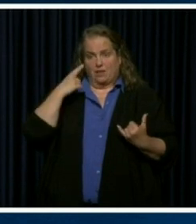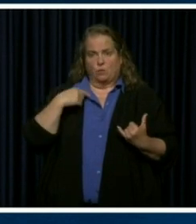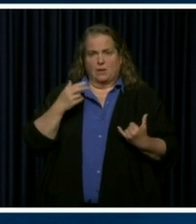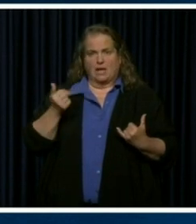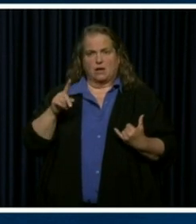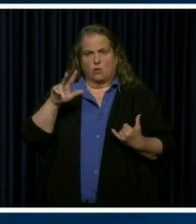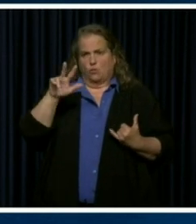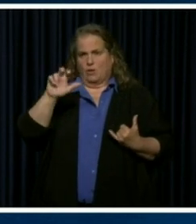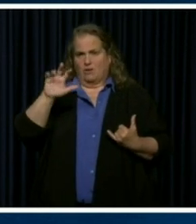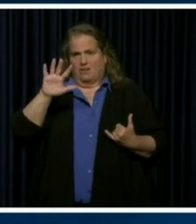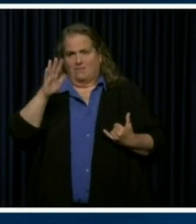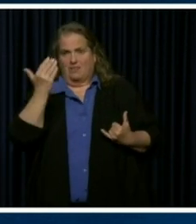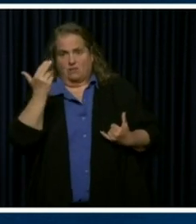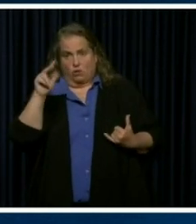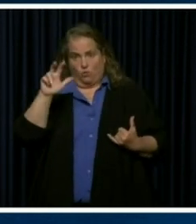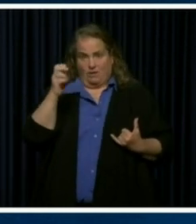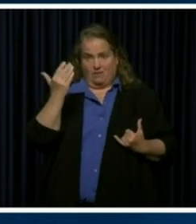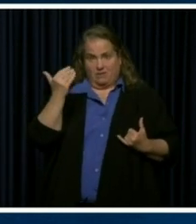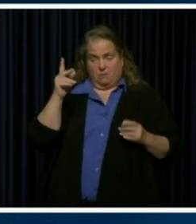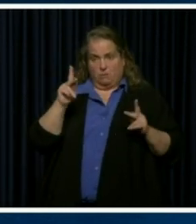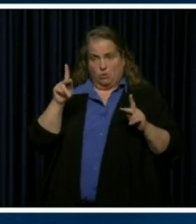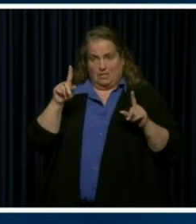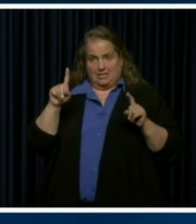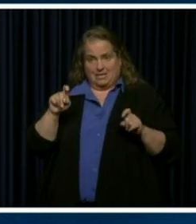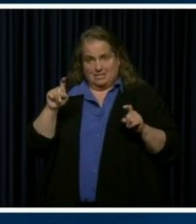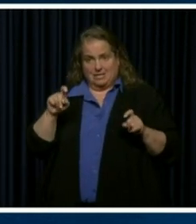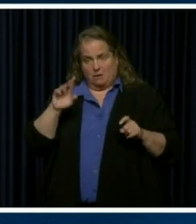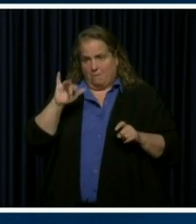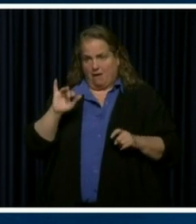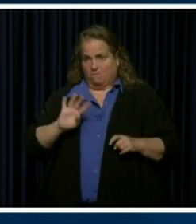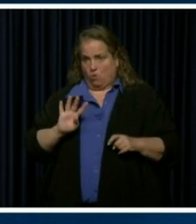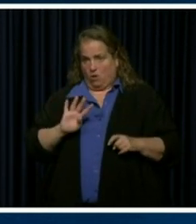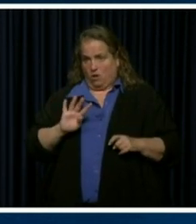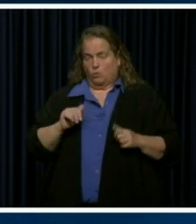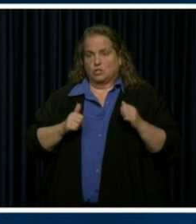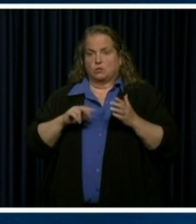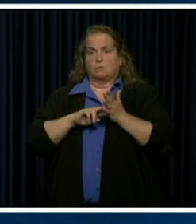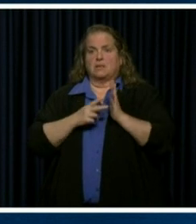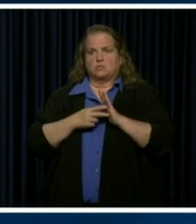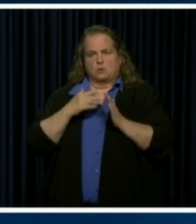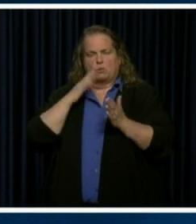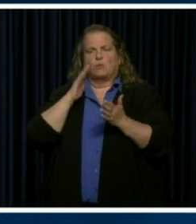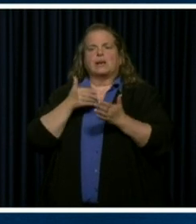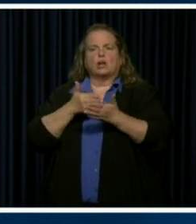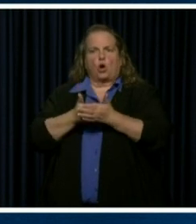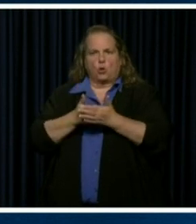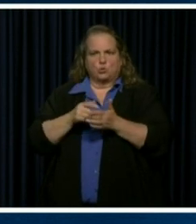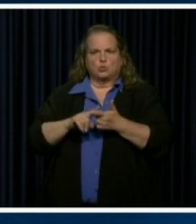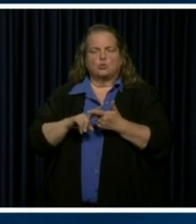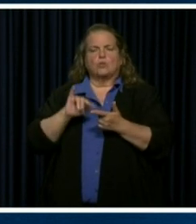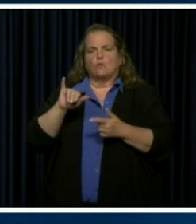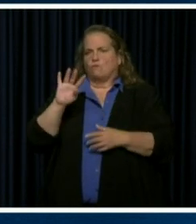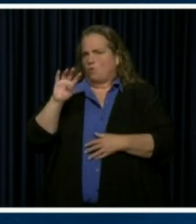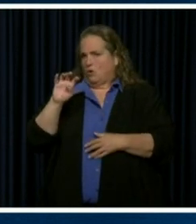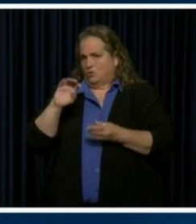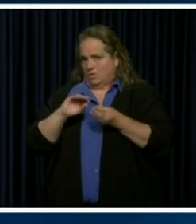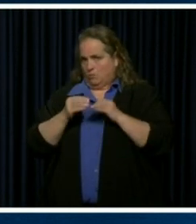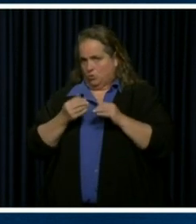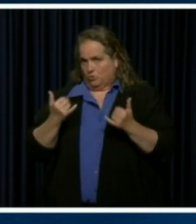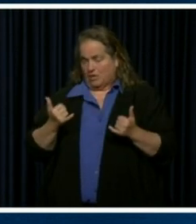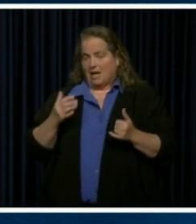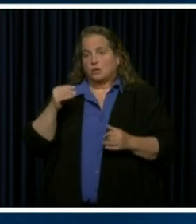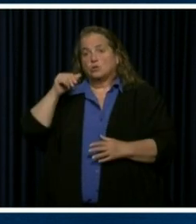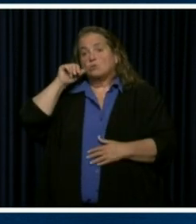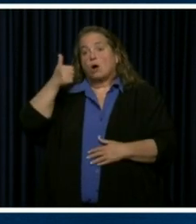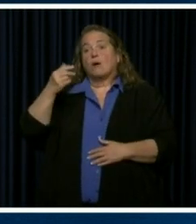had 315 people tested by 4 o'clock, which means I think we'll get close to the 400 today.